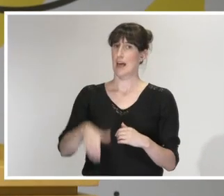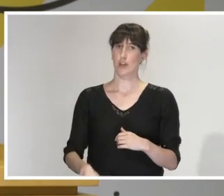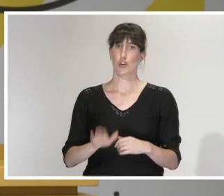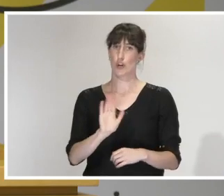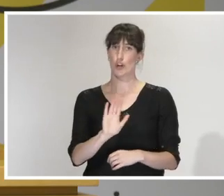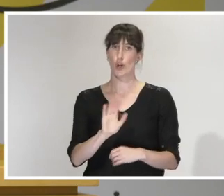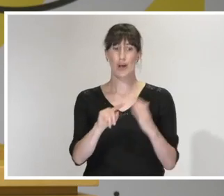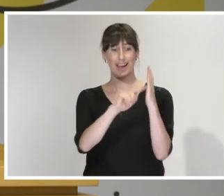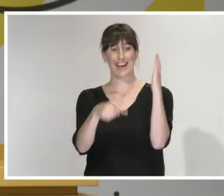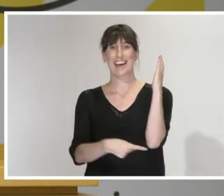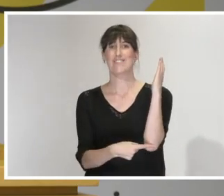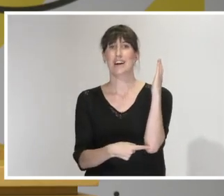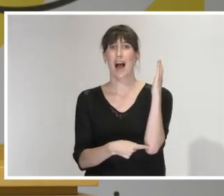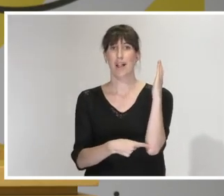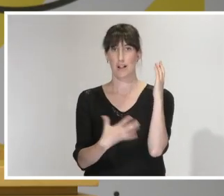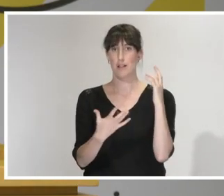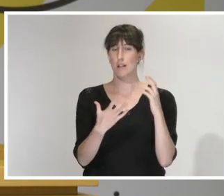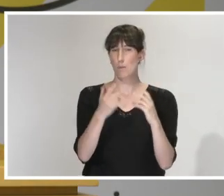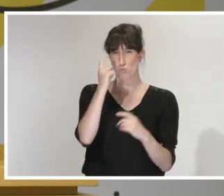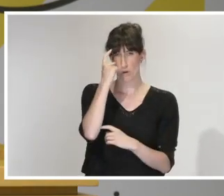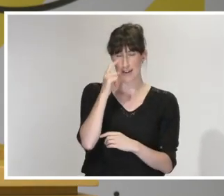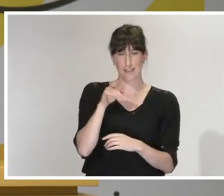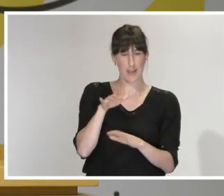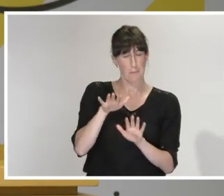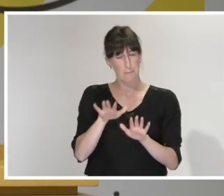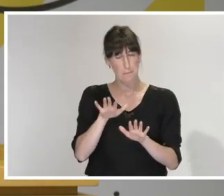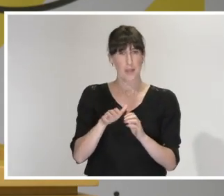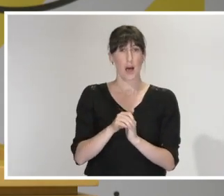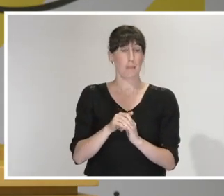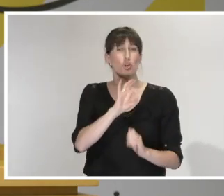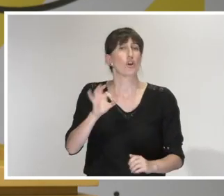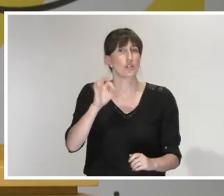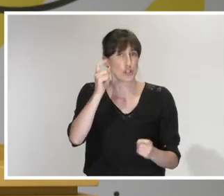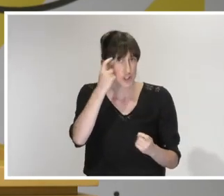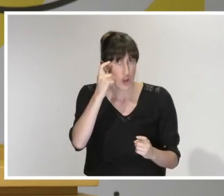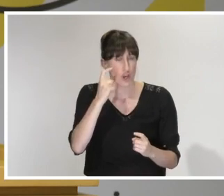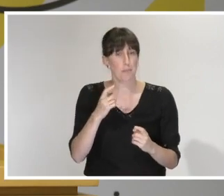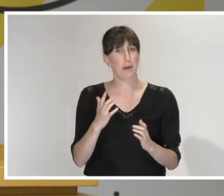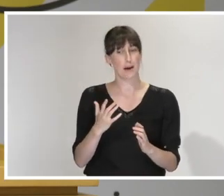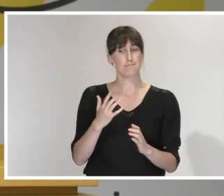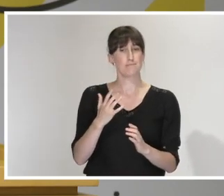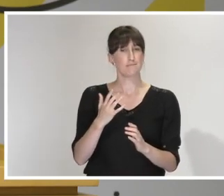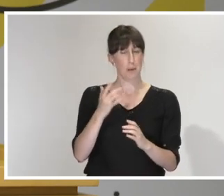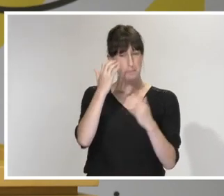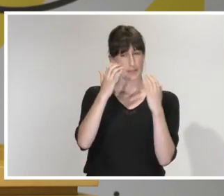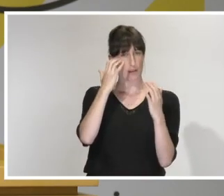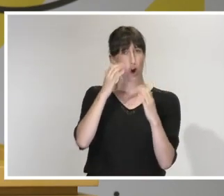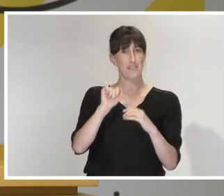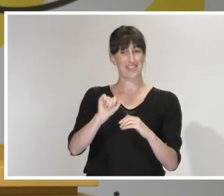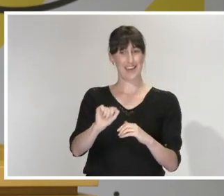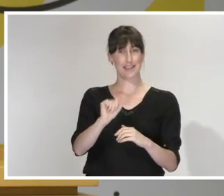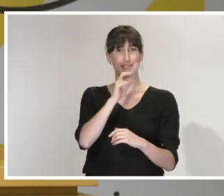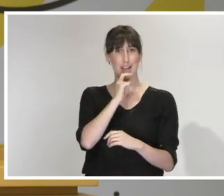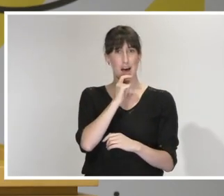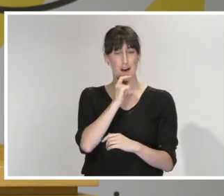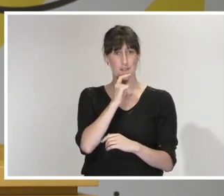I think 11 staff members had to go off duty. I'm not concerned at the moment if I think about the overall staffing there, and also I know that the